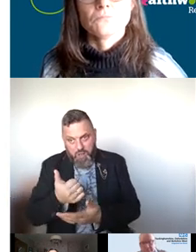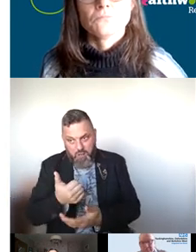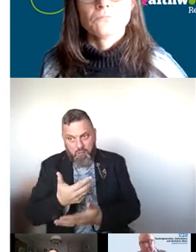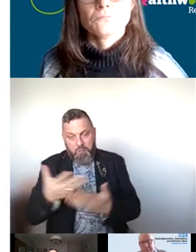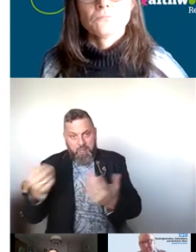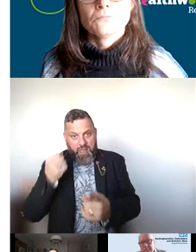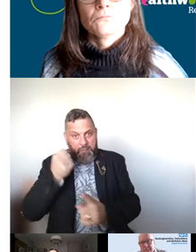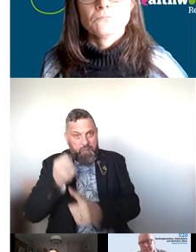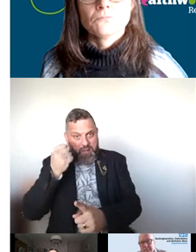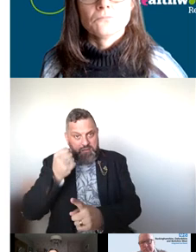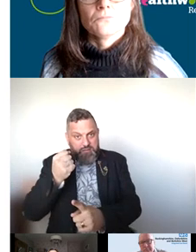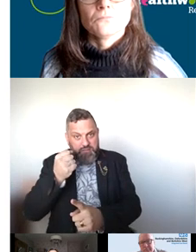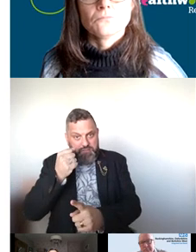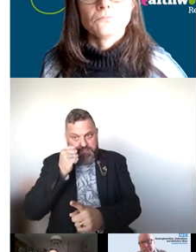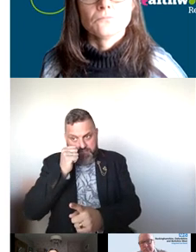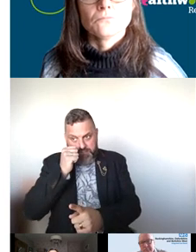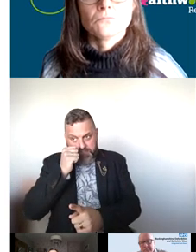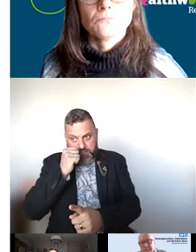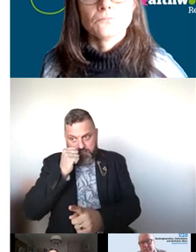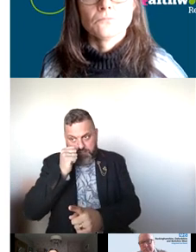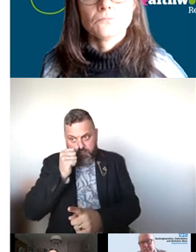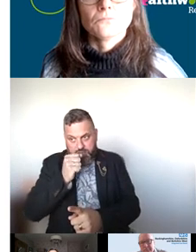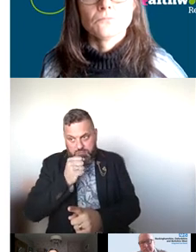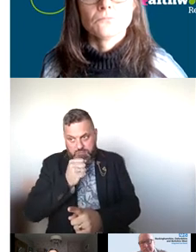impact in terms of